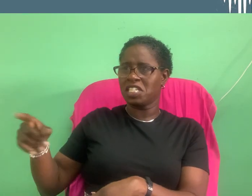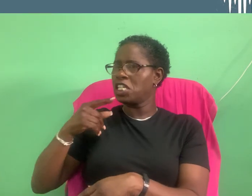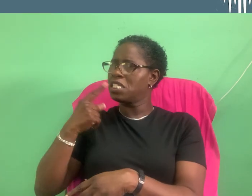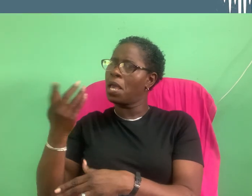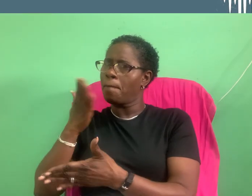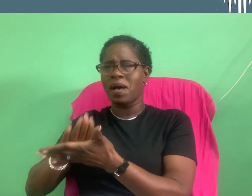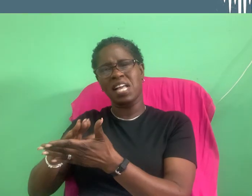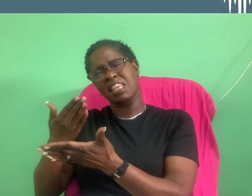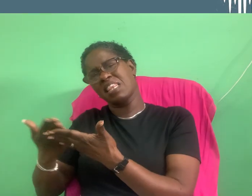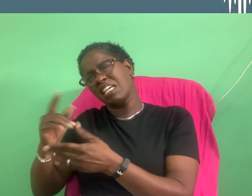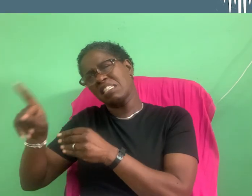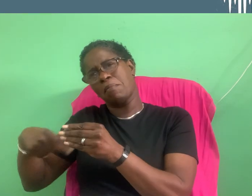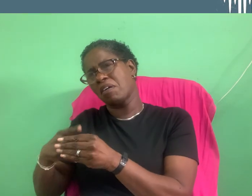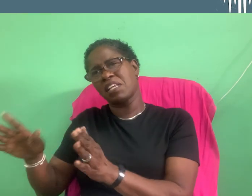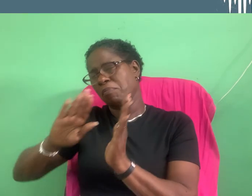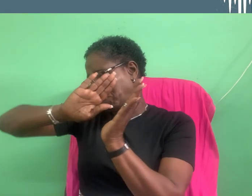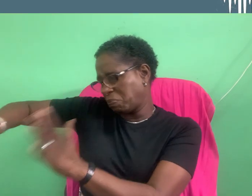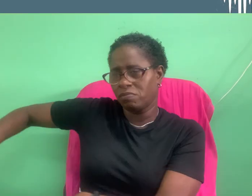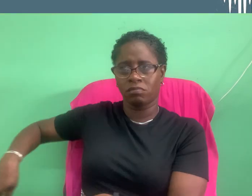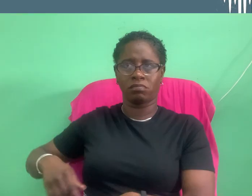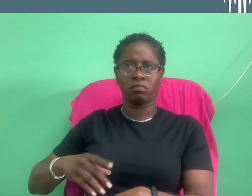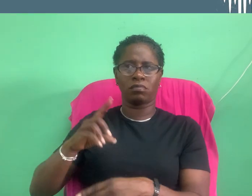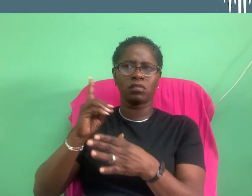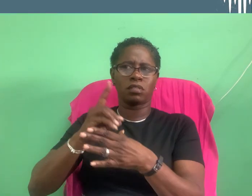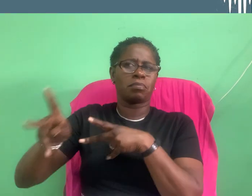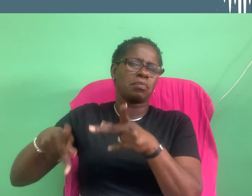of disability within Western society.